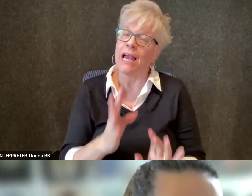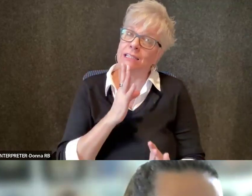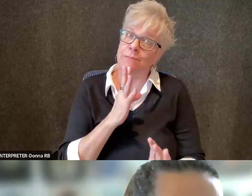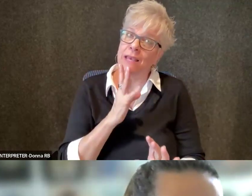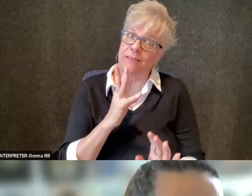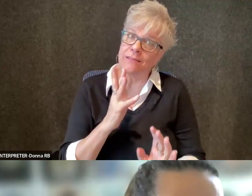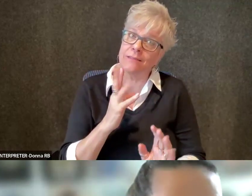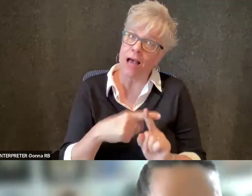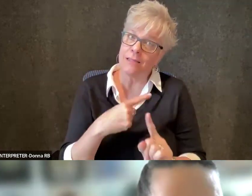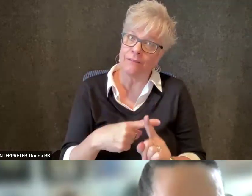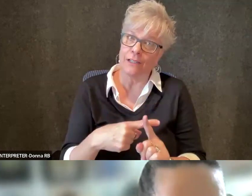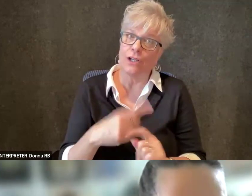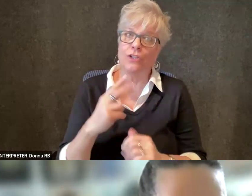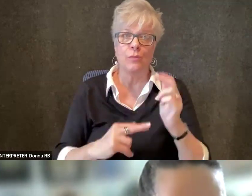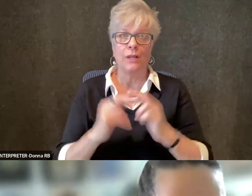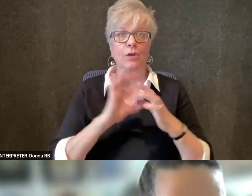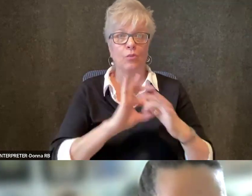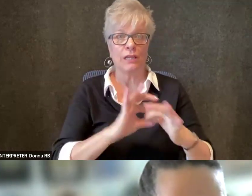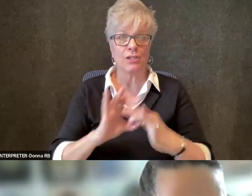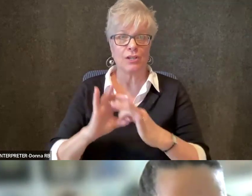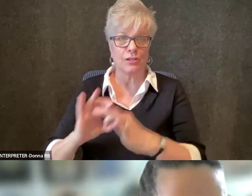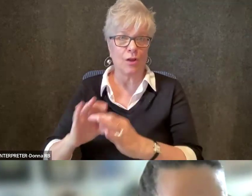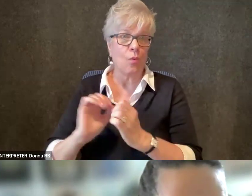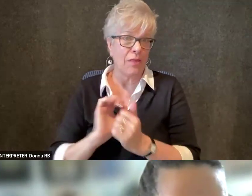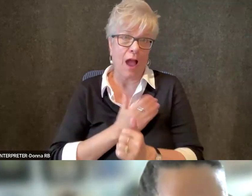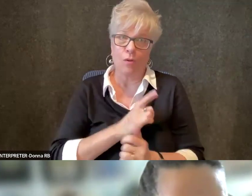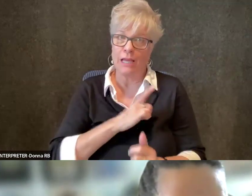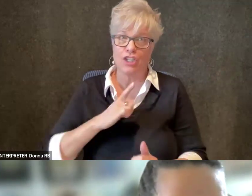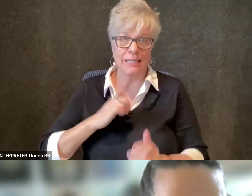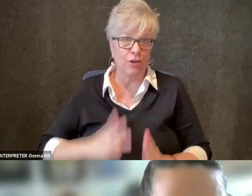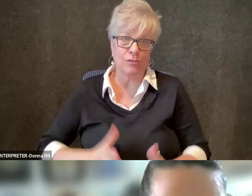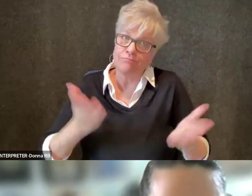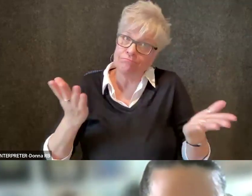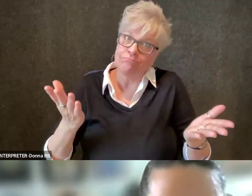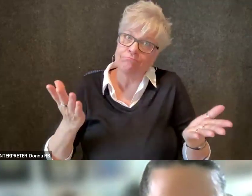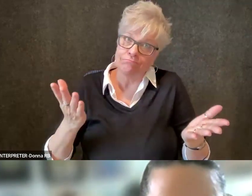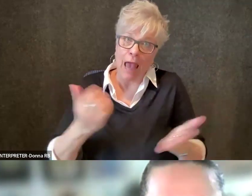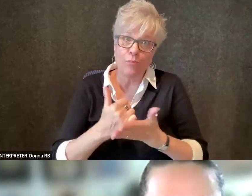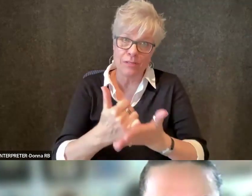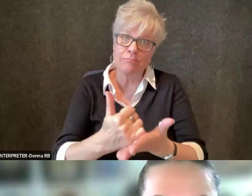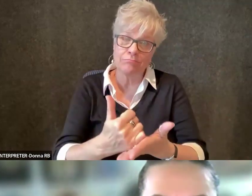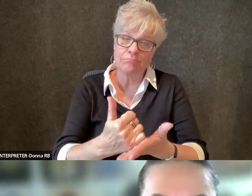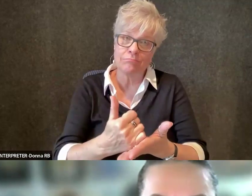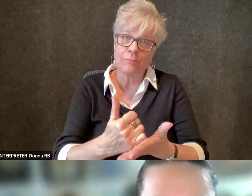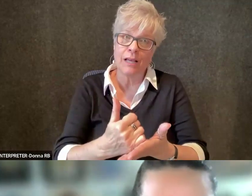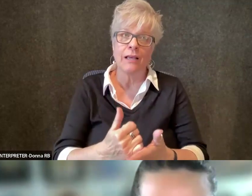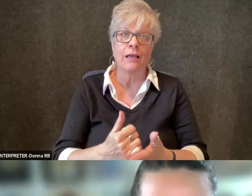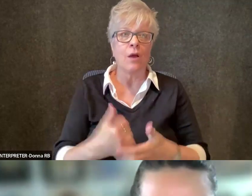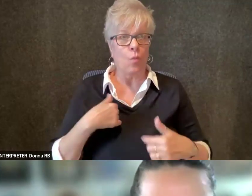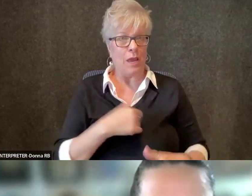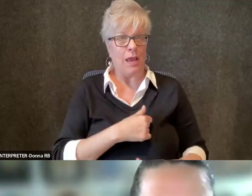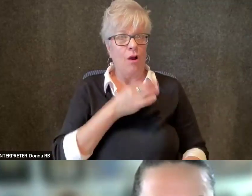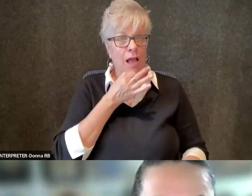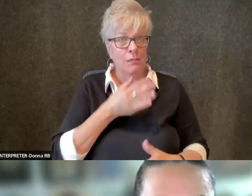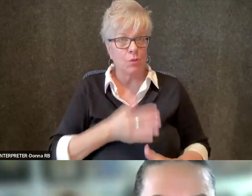to building relationships with their legislator. And being in a position of expertise where they